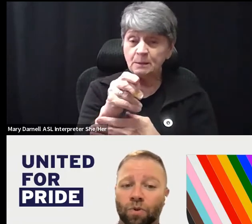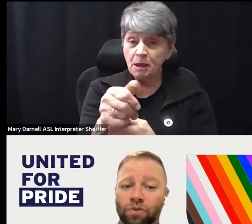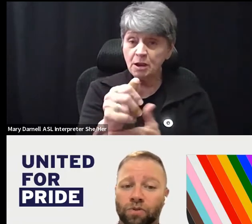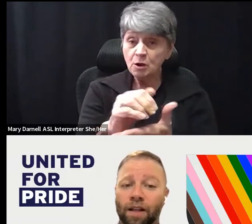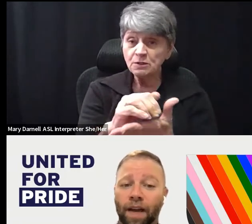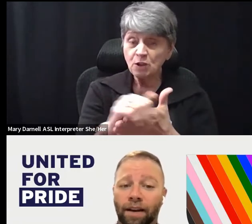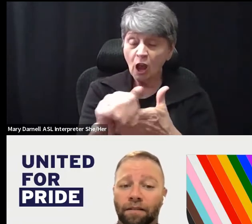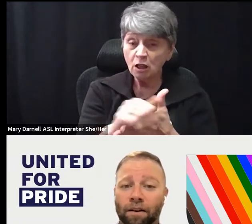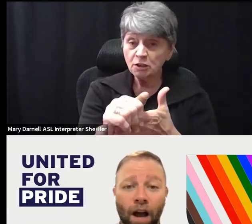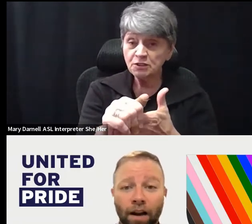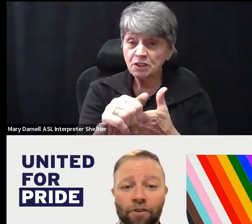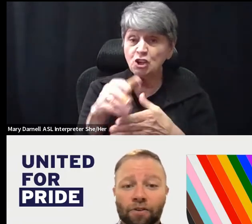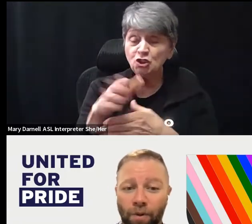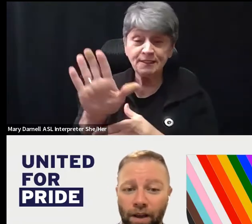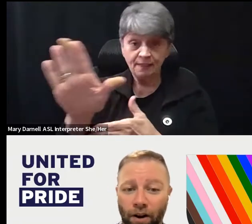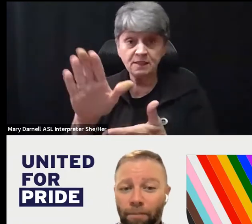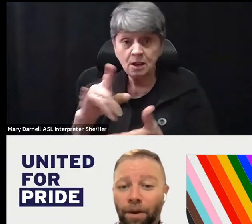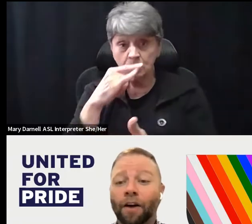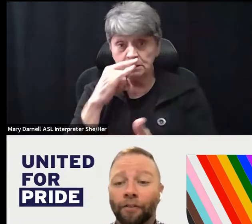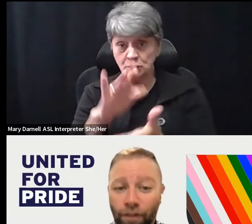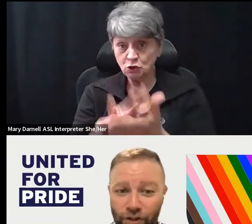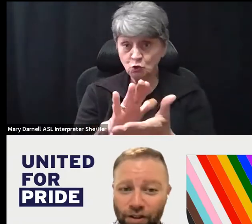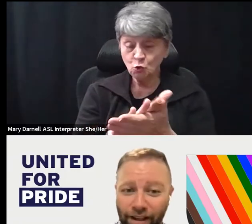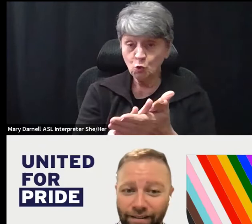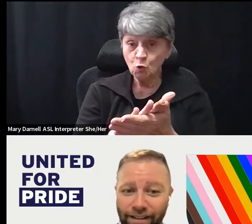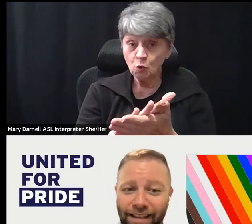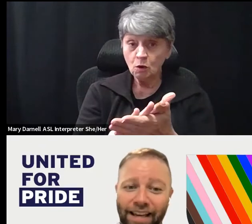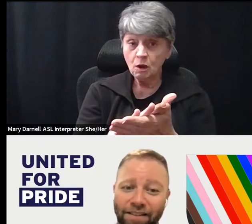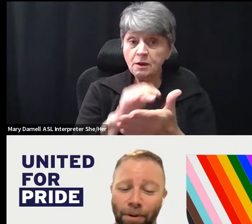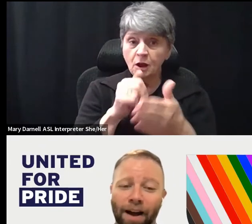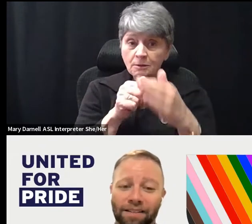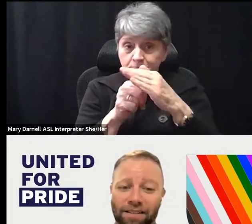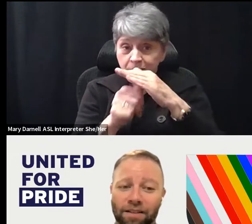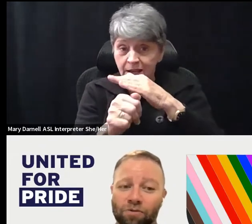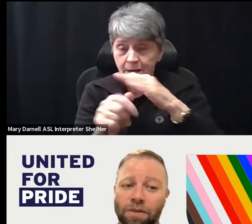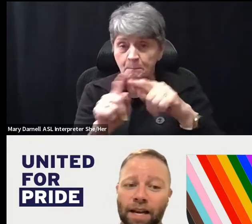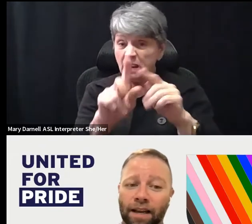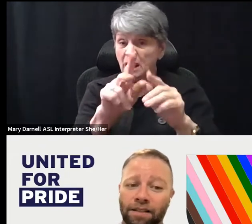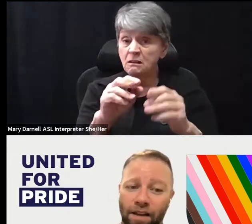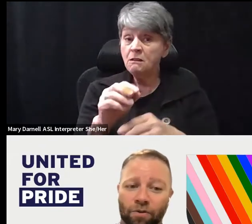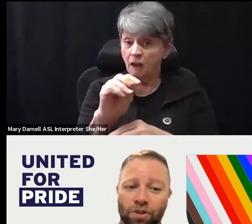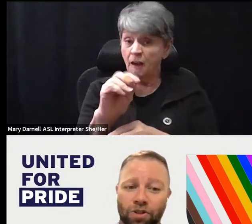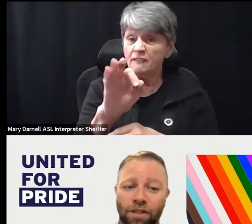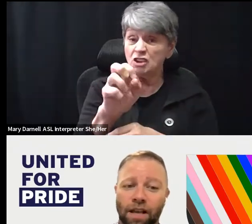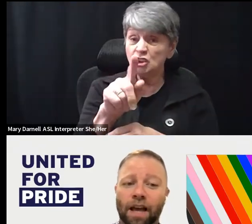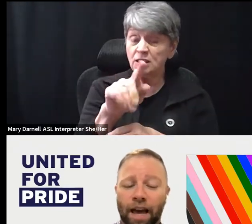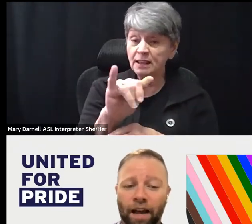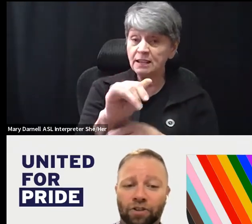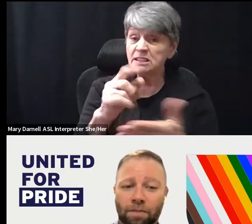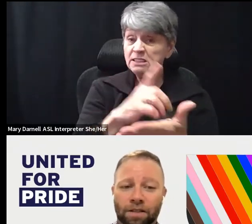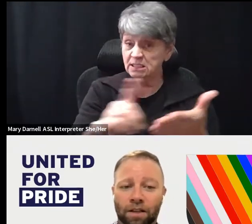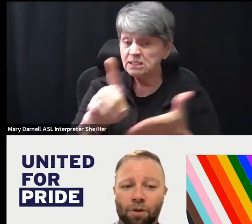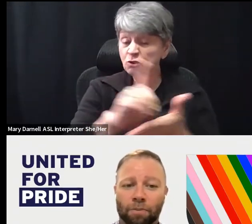to schools that, not under the radar, but officially in policy, discriminate against non-Christians